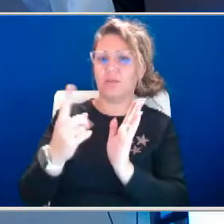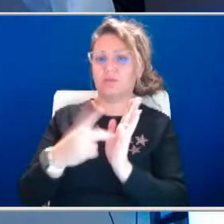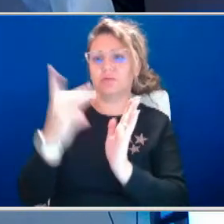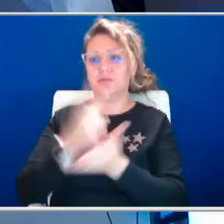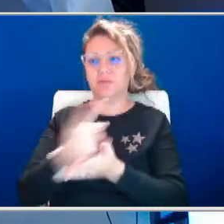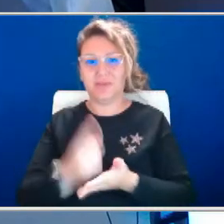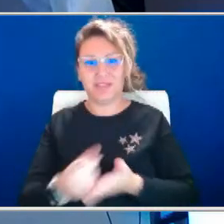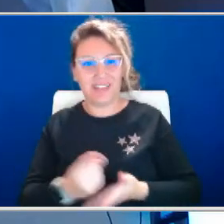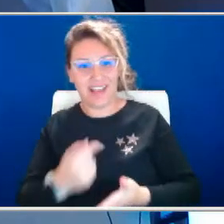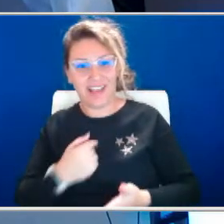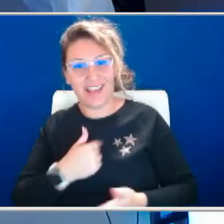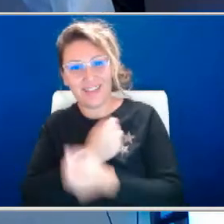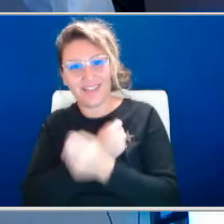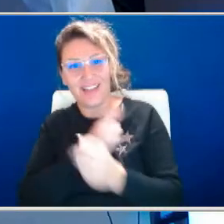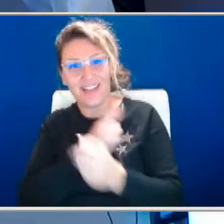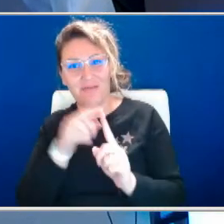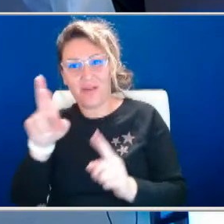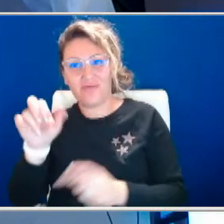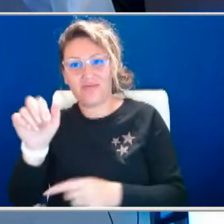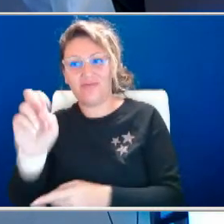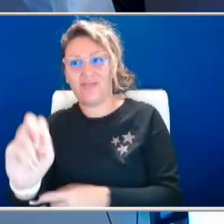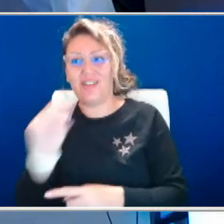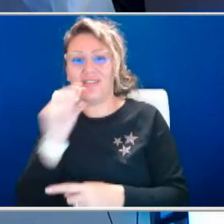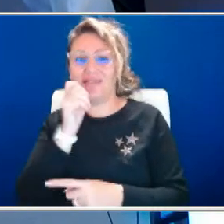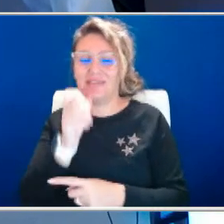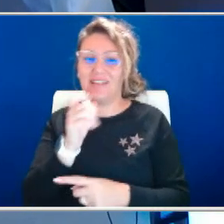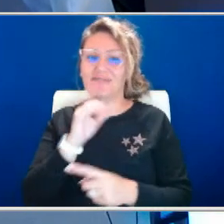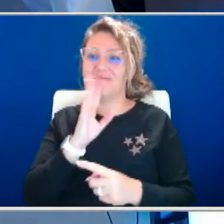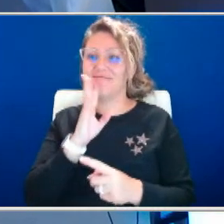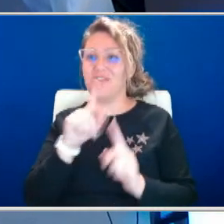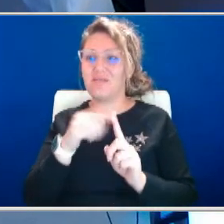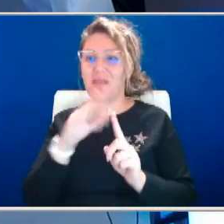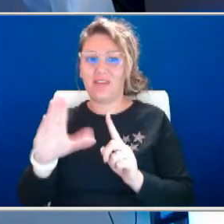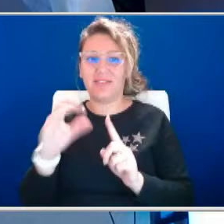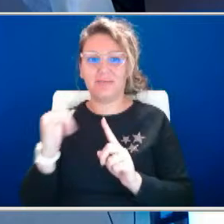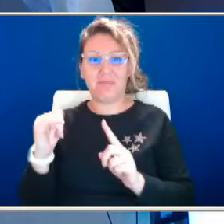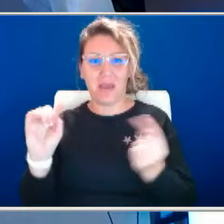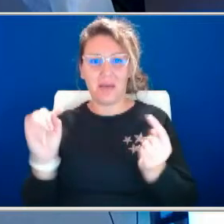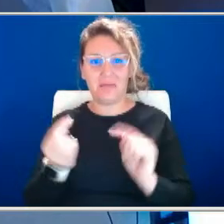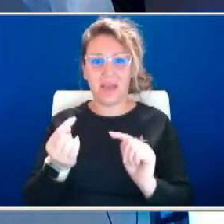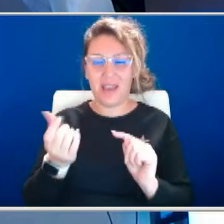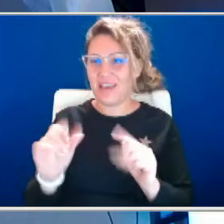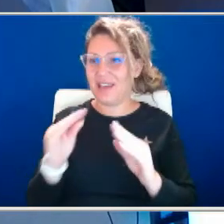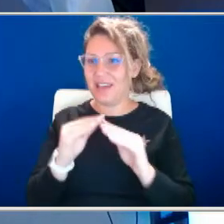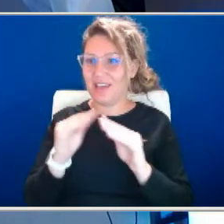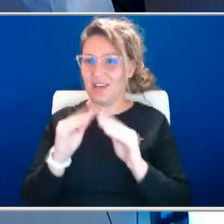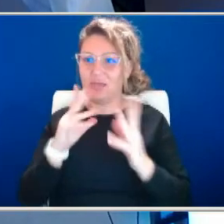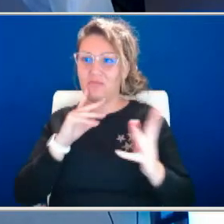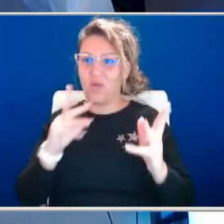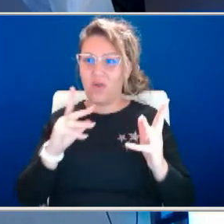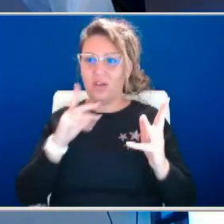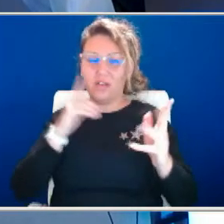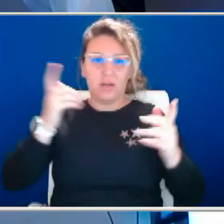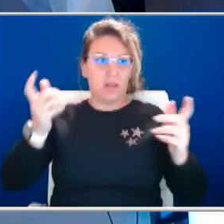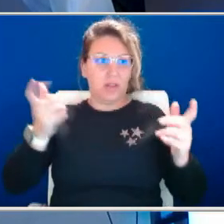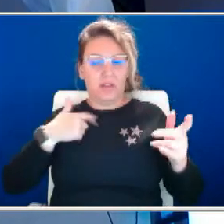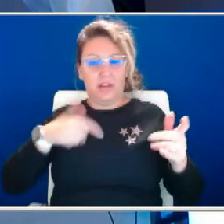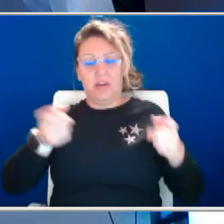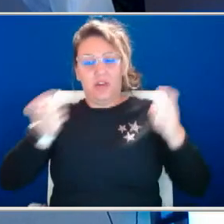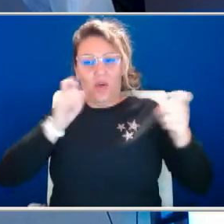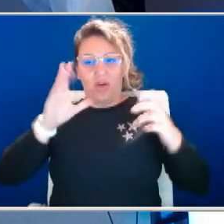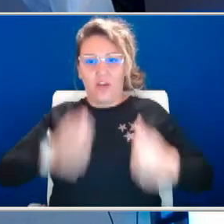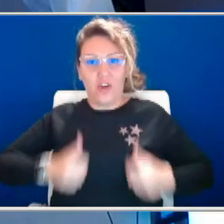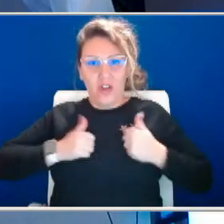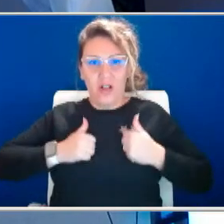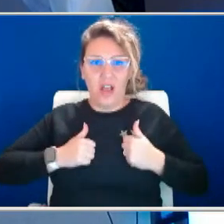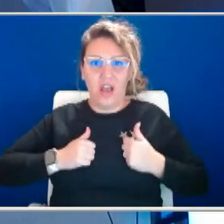you said about Ron when you said he just doesn't talk about his back pain anymore, because I would imagine for your patients, this just rules their life. This is what they wake up talking about, what they talk about